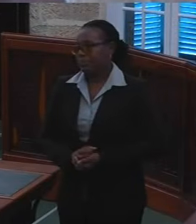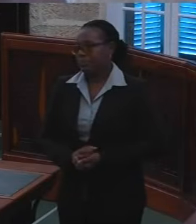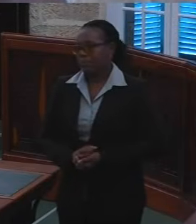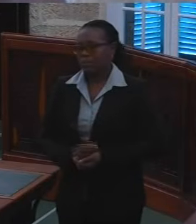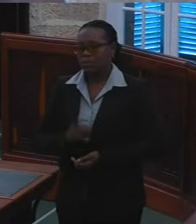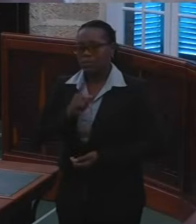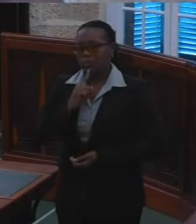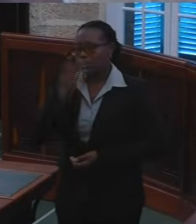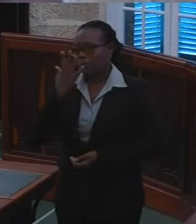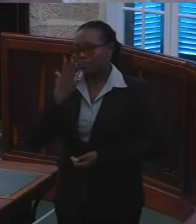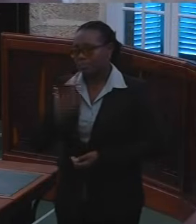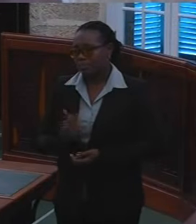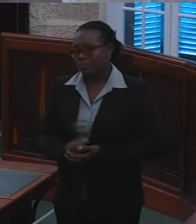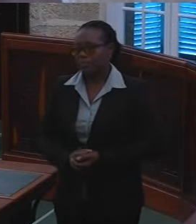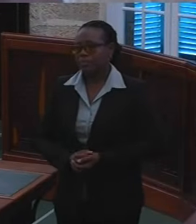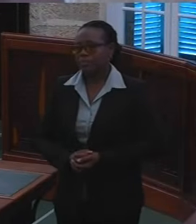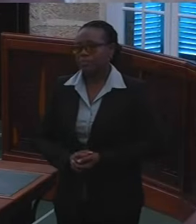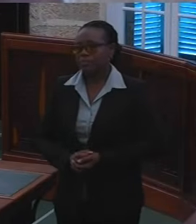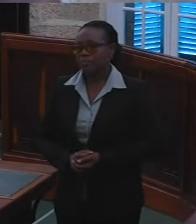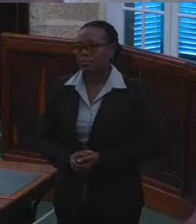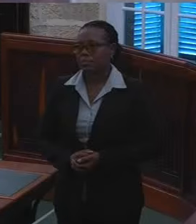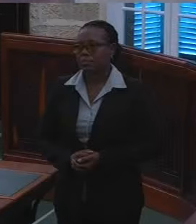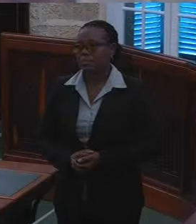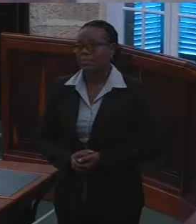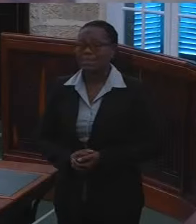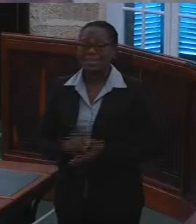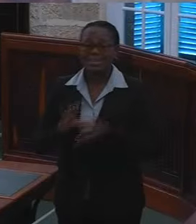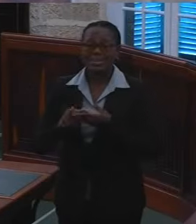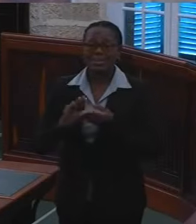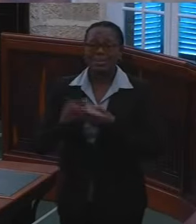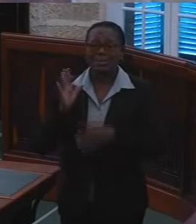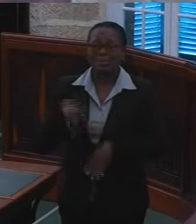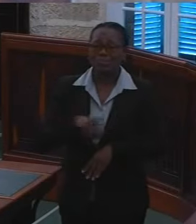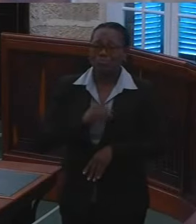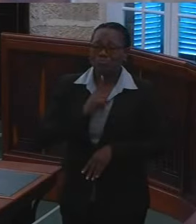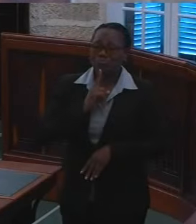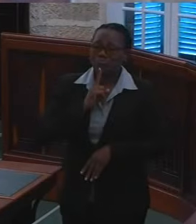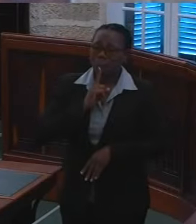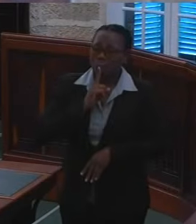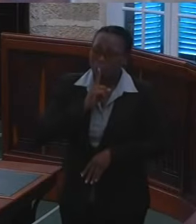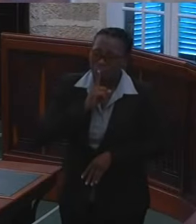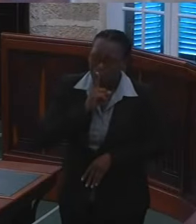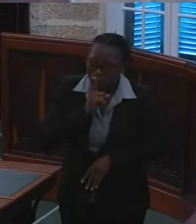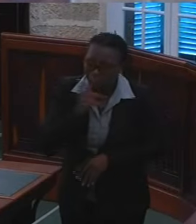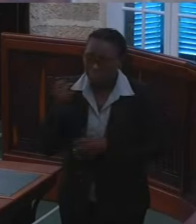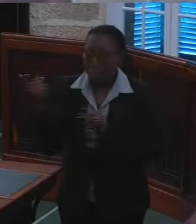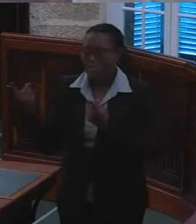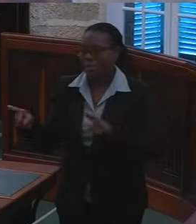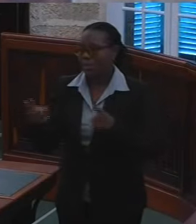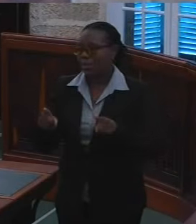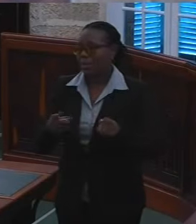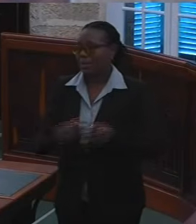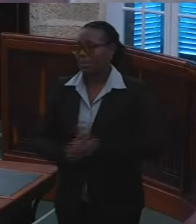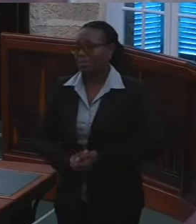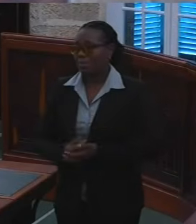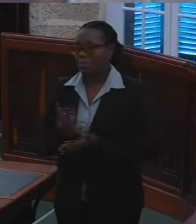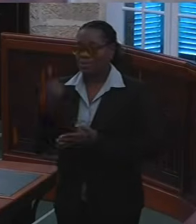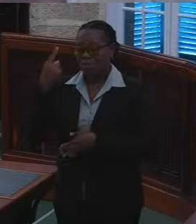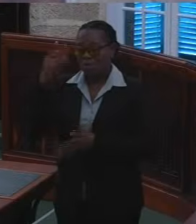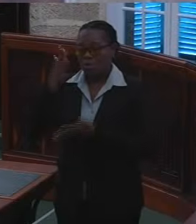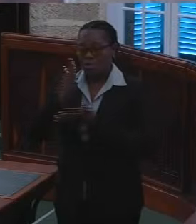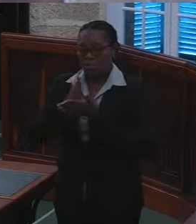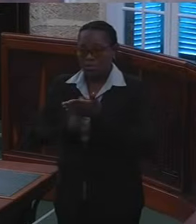because it is the truth. It is a true reality and lived reality for some of our